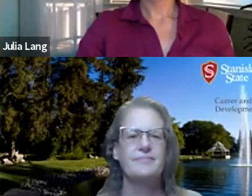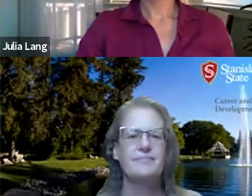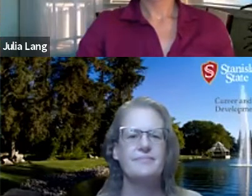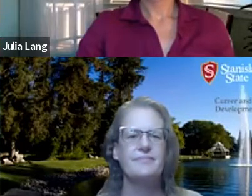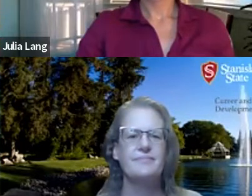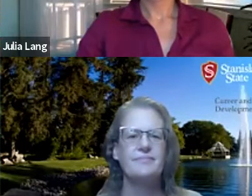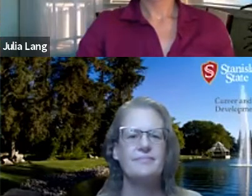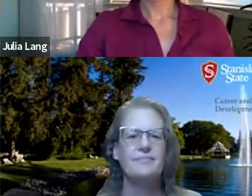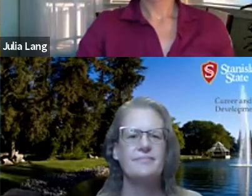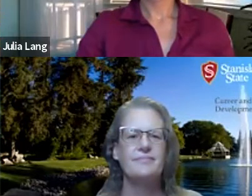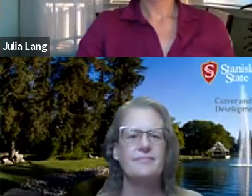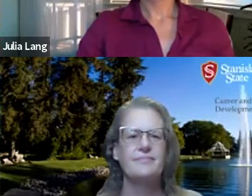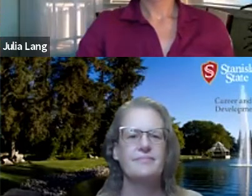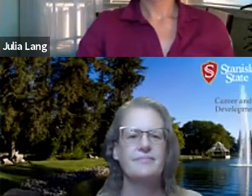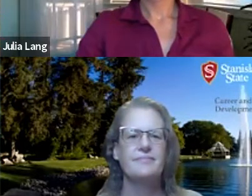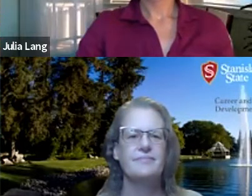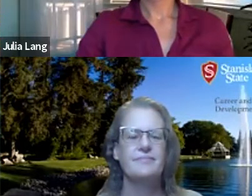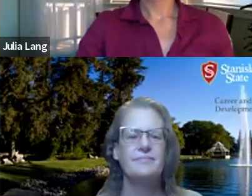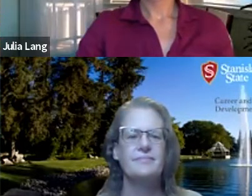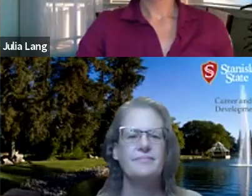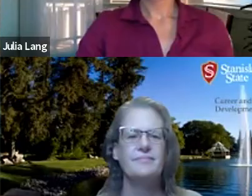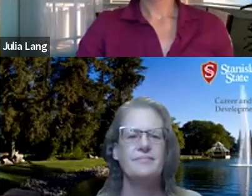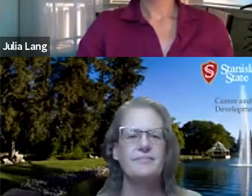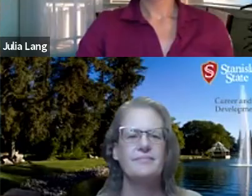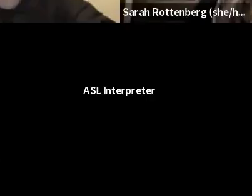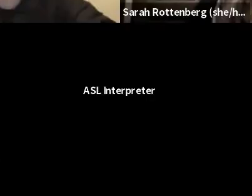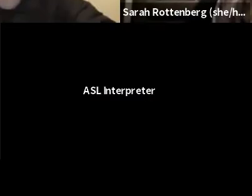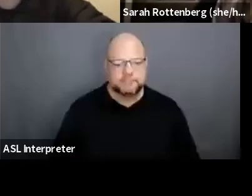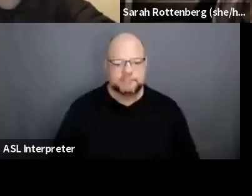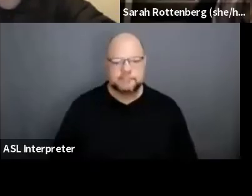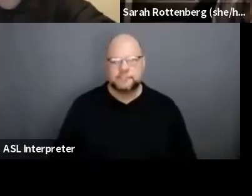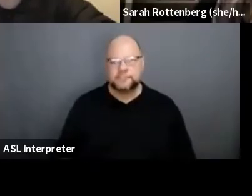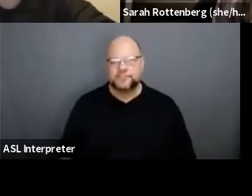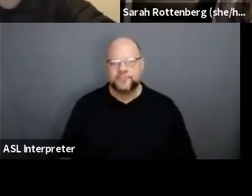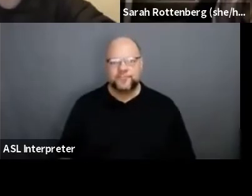this thing. So hold on, I'm gonna paste it into my chat. I apologize.